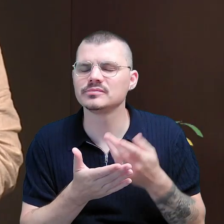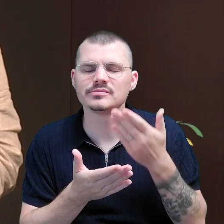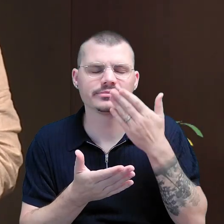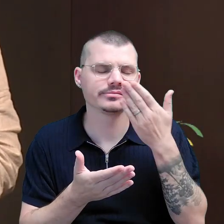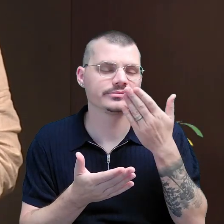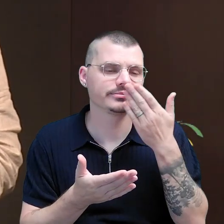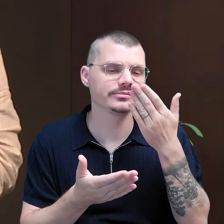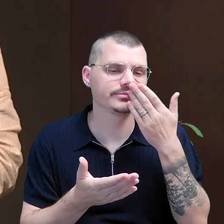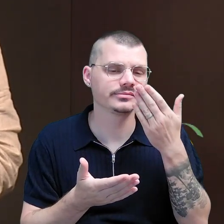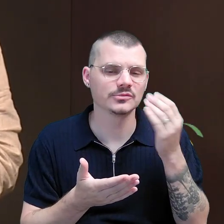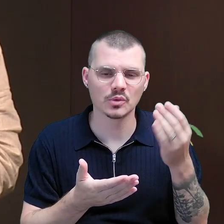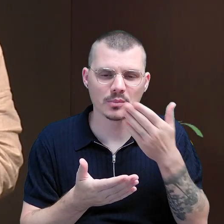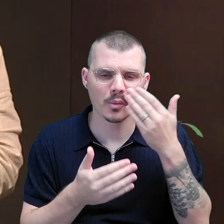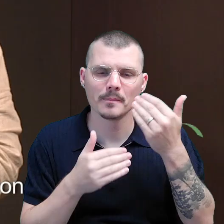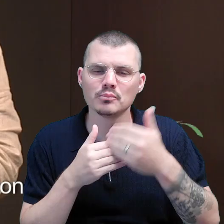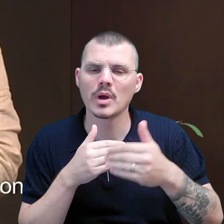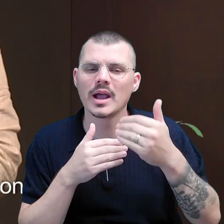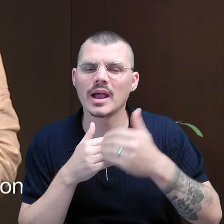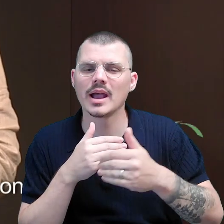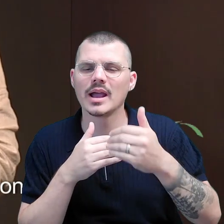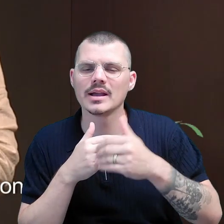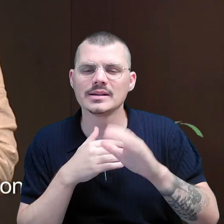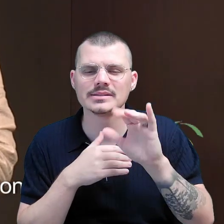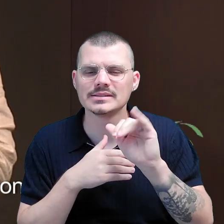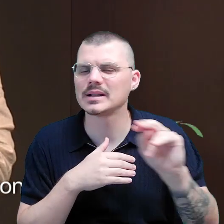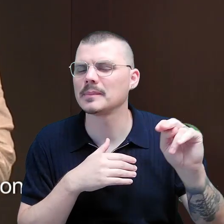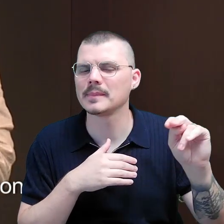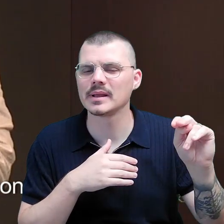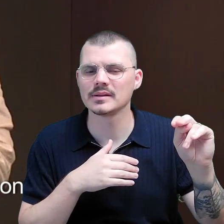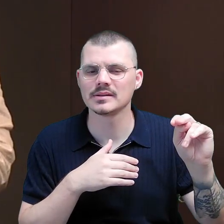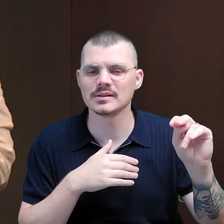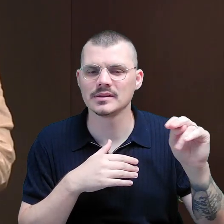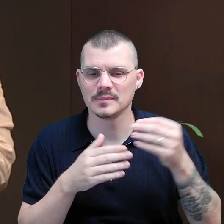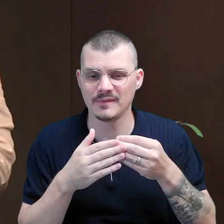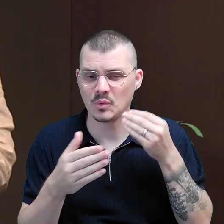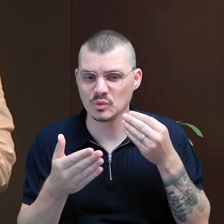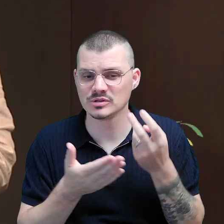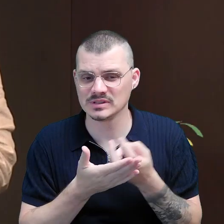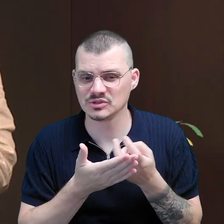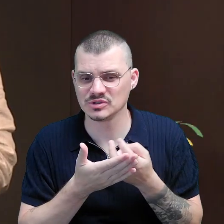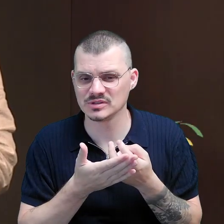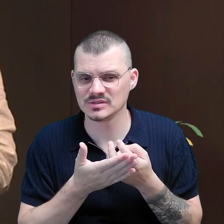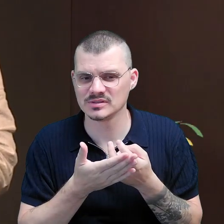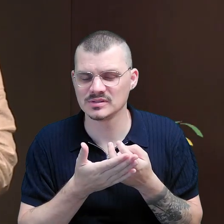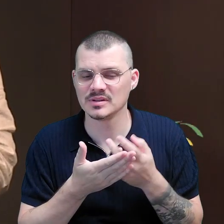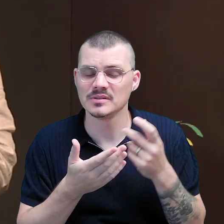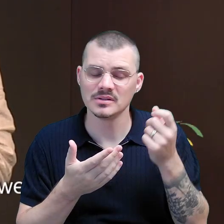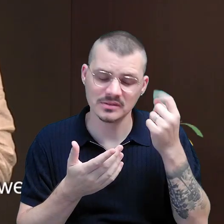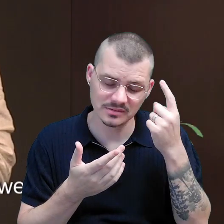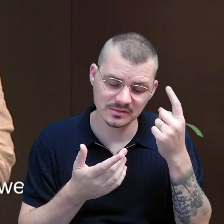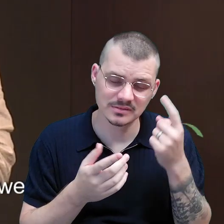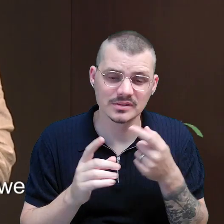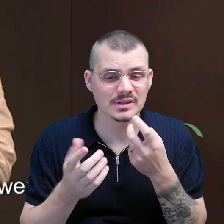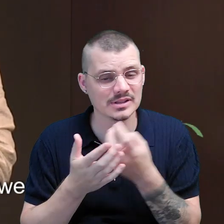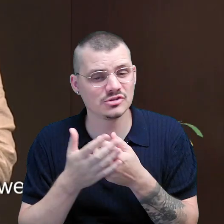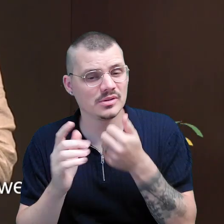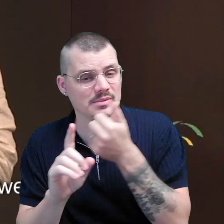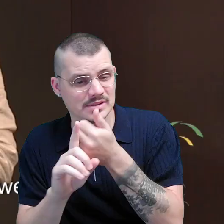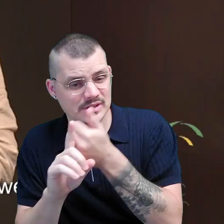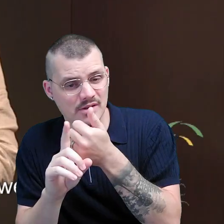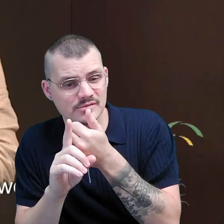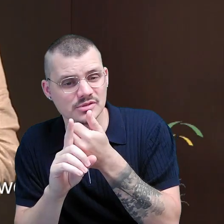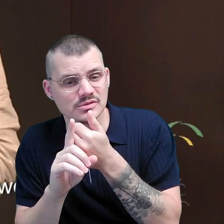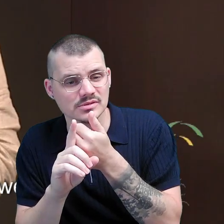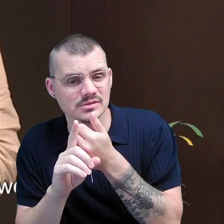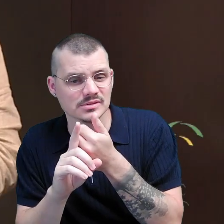kitchen. So he smelled baking bread and cinnamon. It was quite lovely, although the